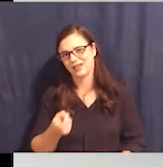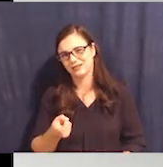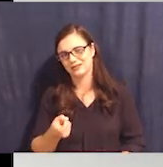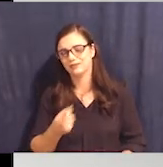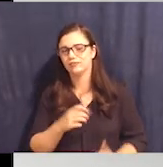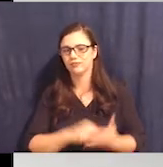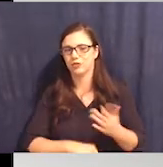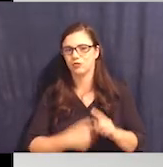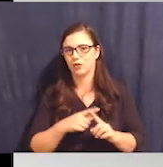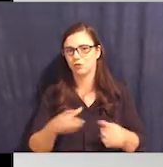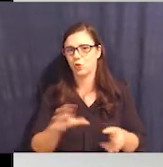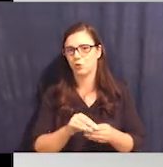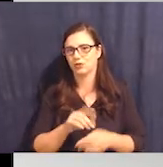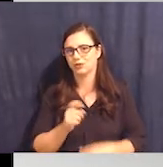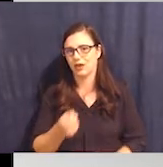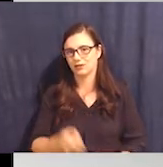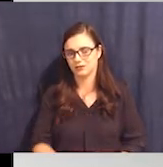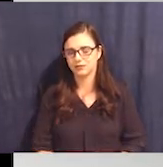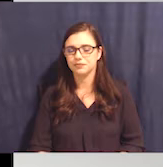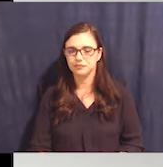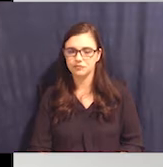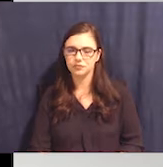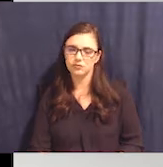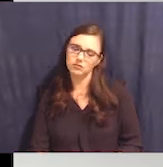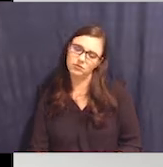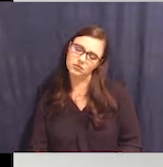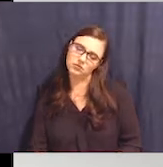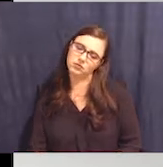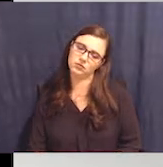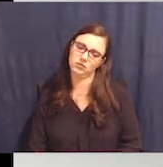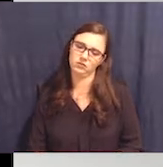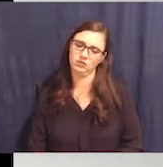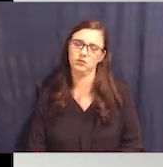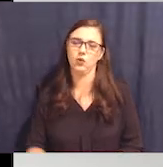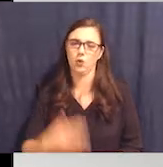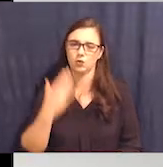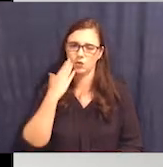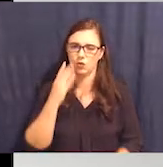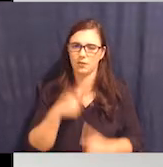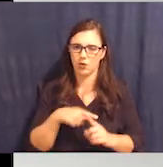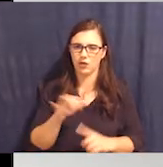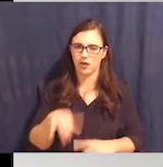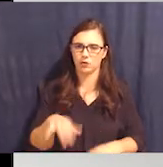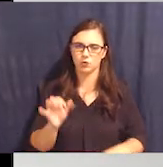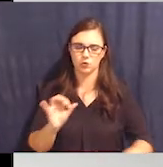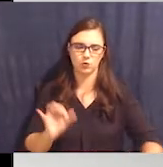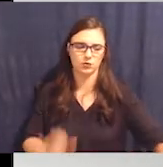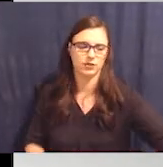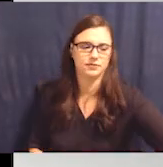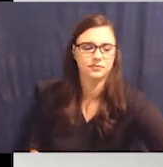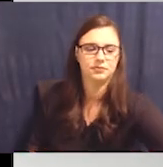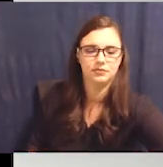against the tax, subtracts from the total tax. So be aware of that as well.